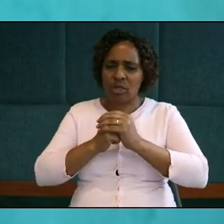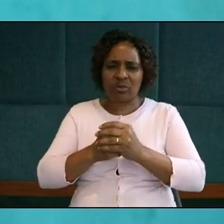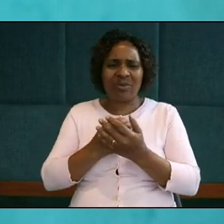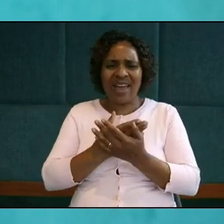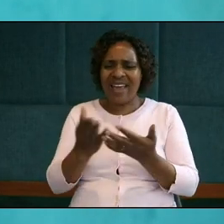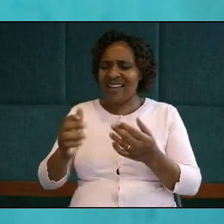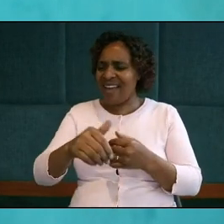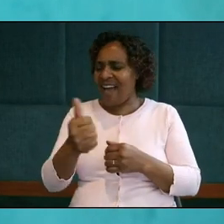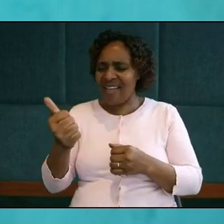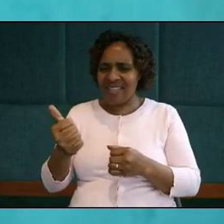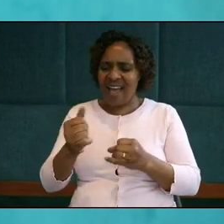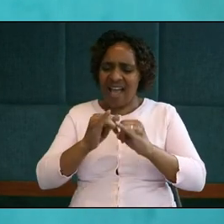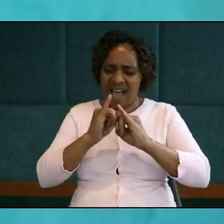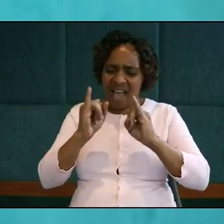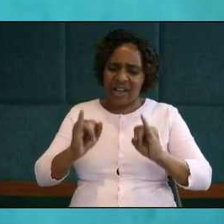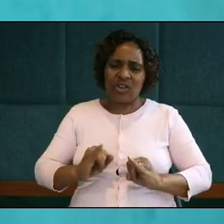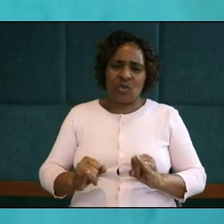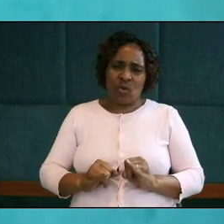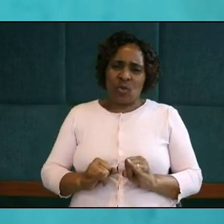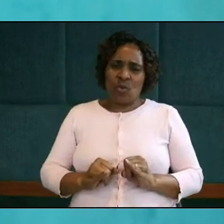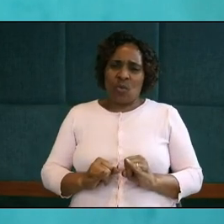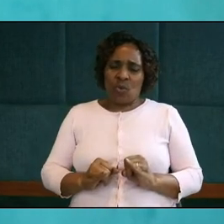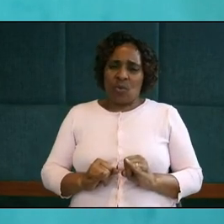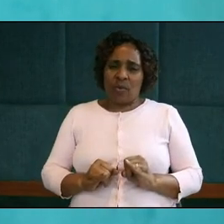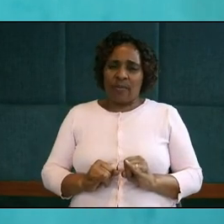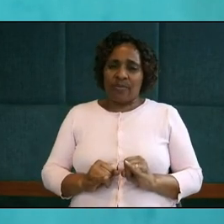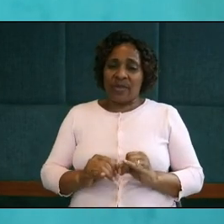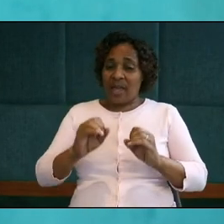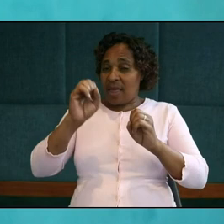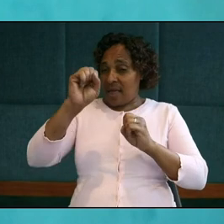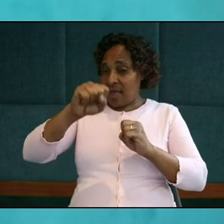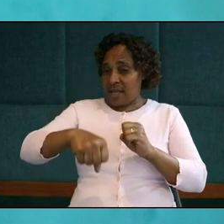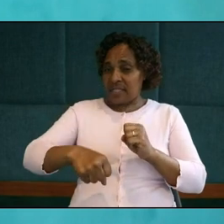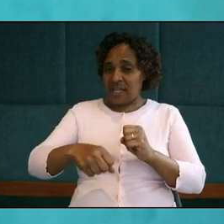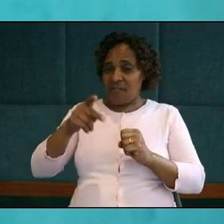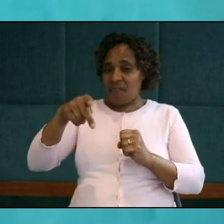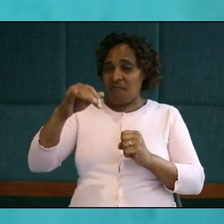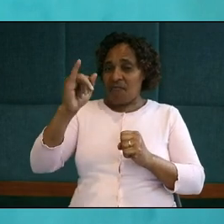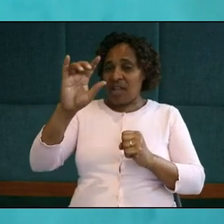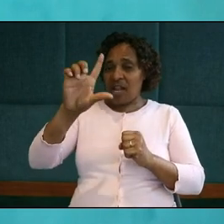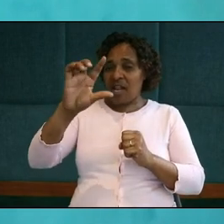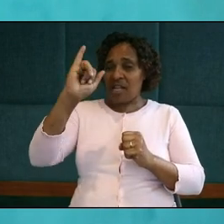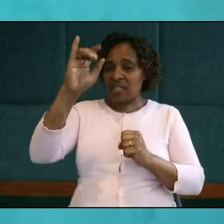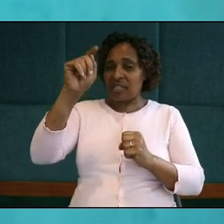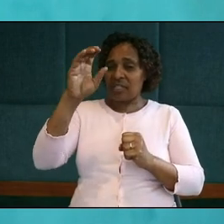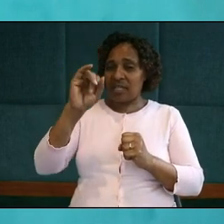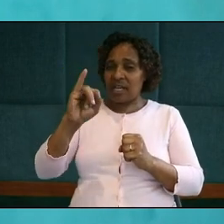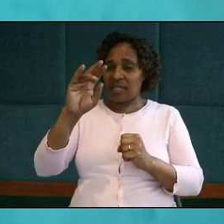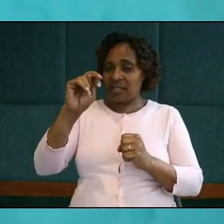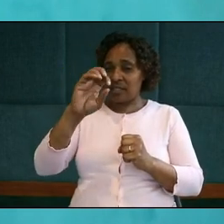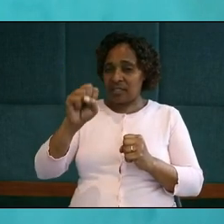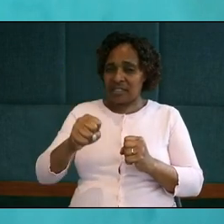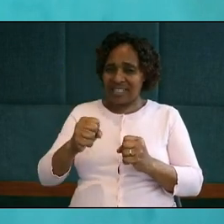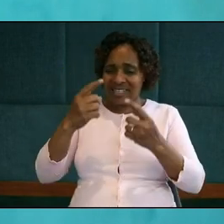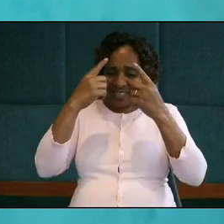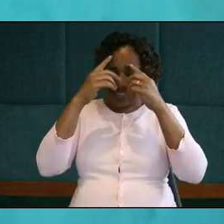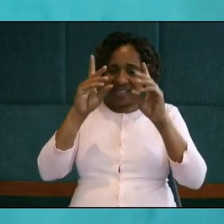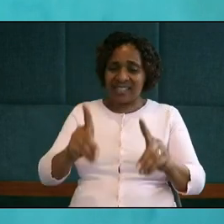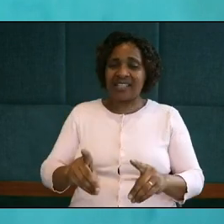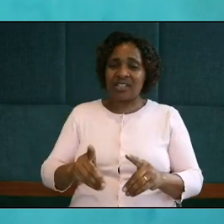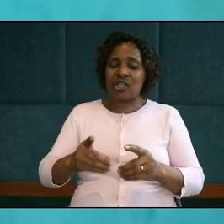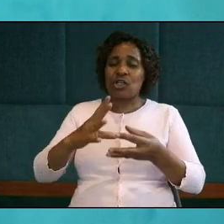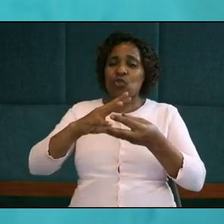any other gods but him. Yet the Philistines decided to create